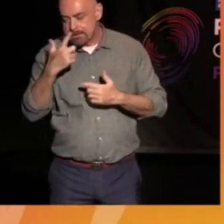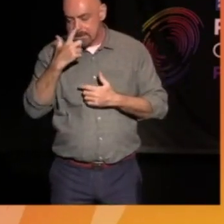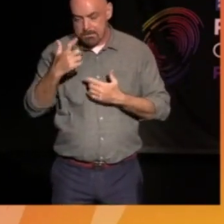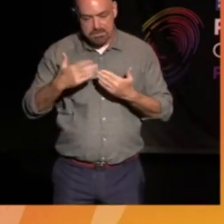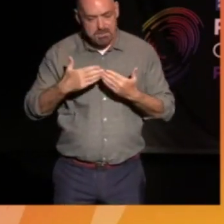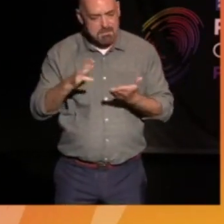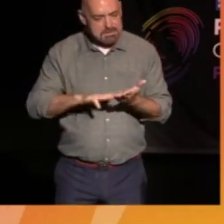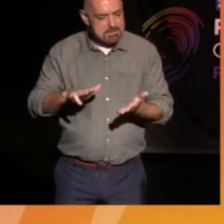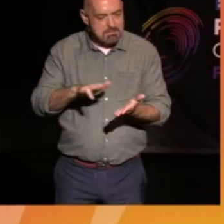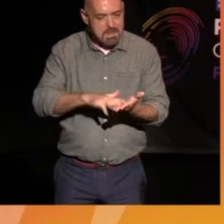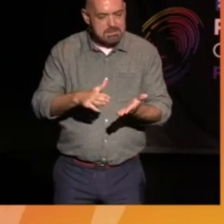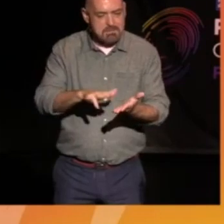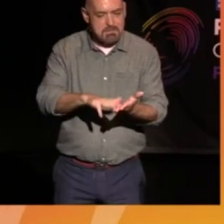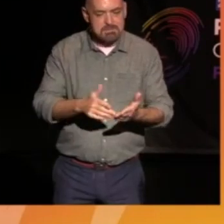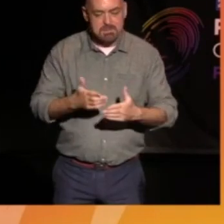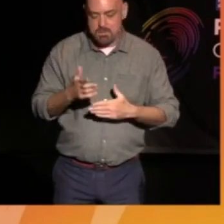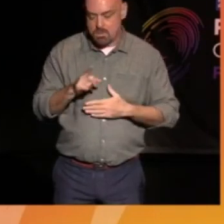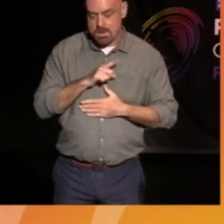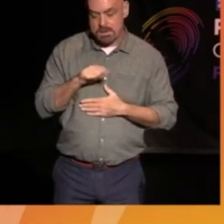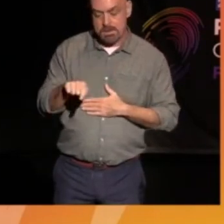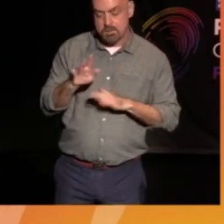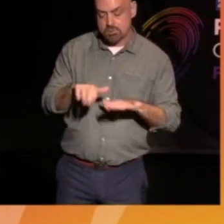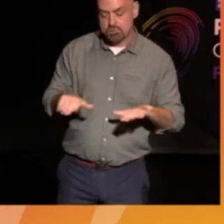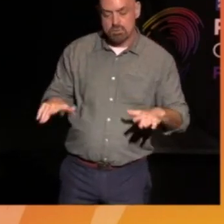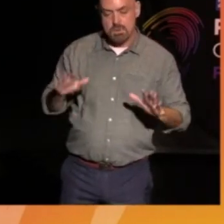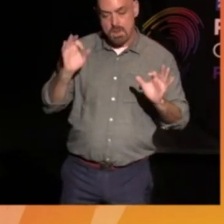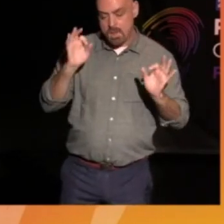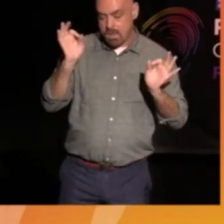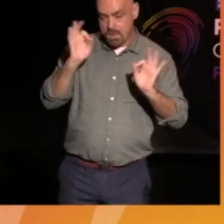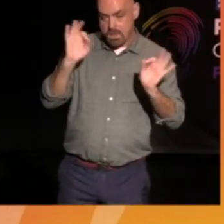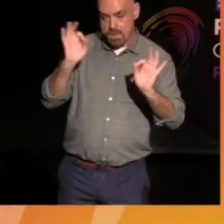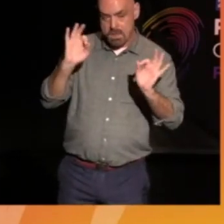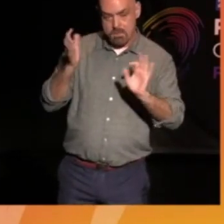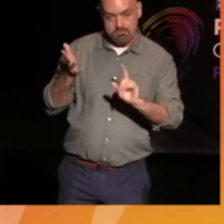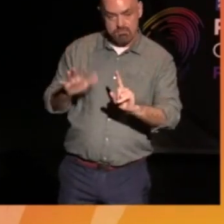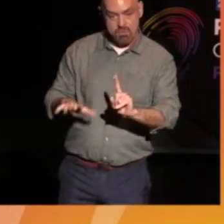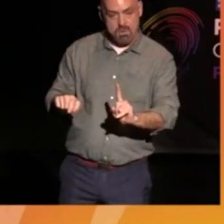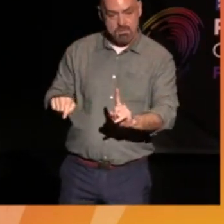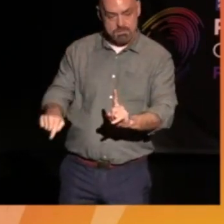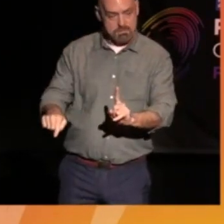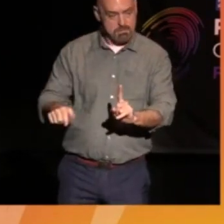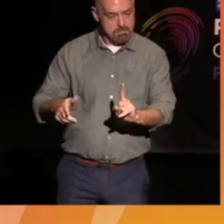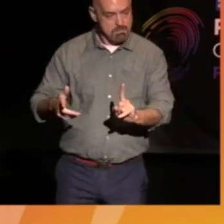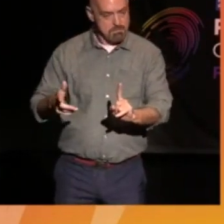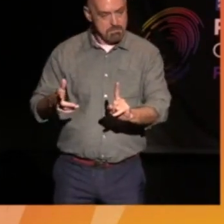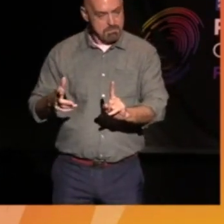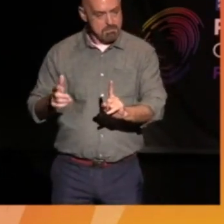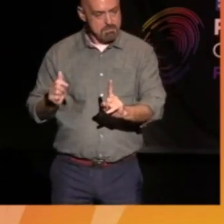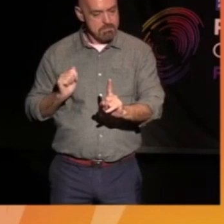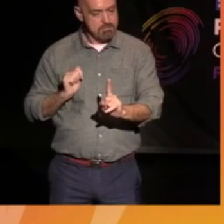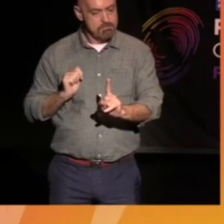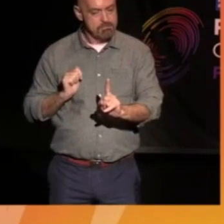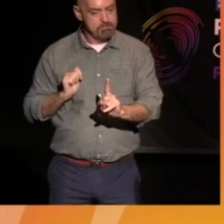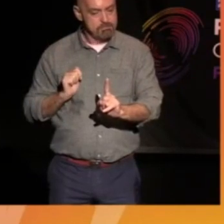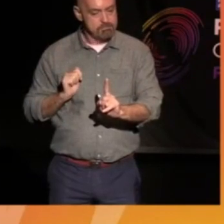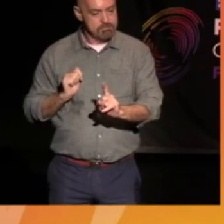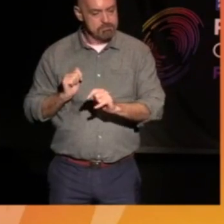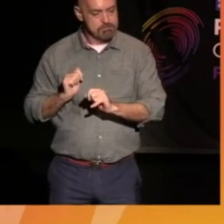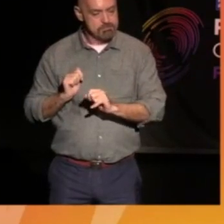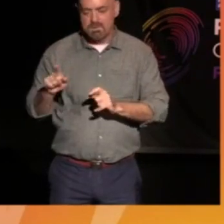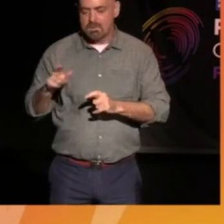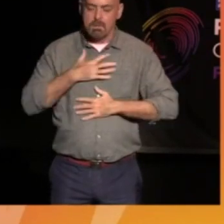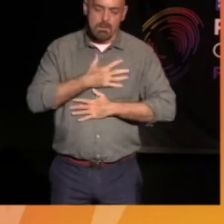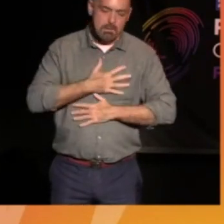months, because the children, the situation they have come from, it is they are very traumatized,